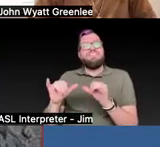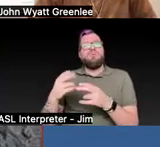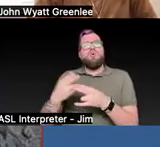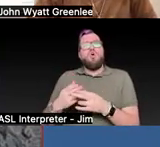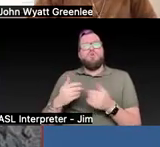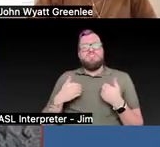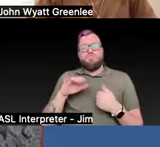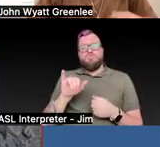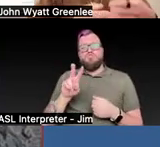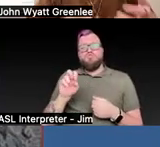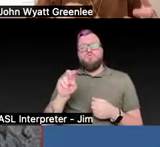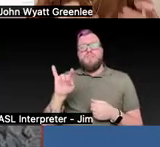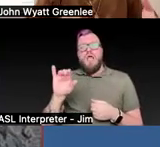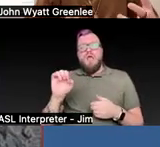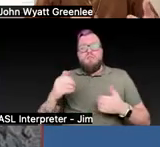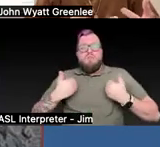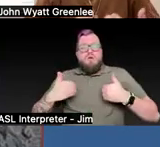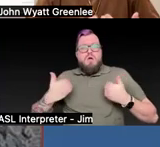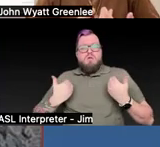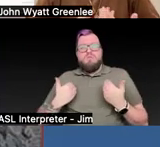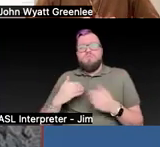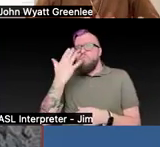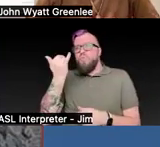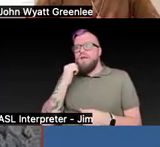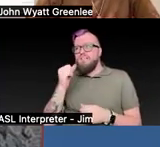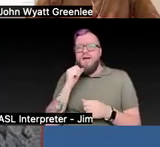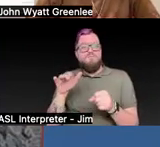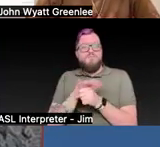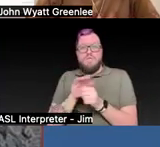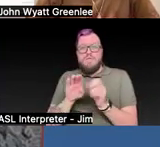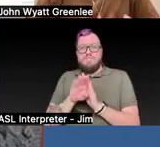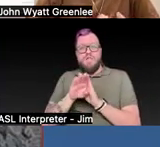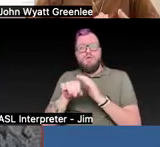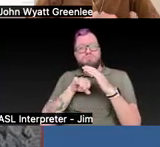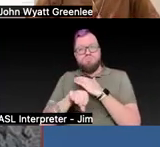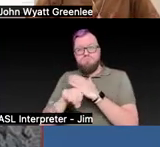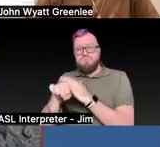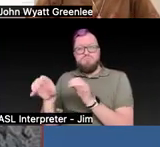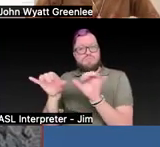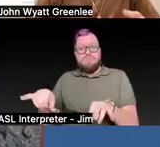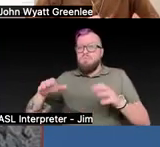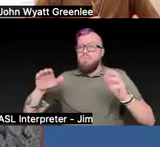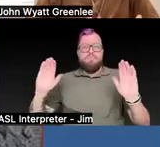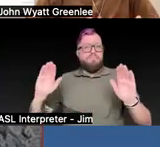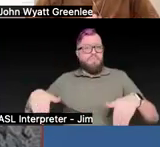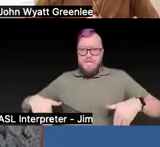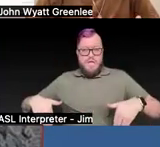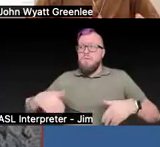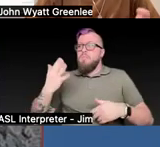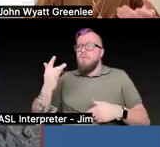at this point. They don't have a developed reproductive system at all. And for a long